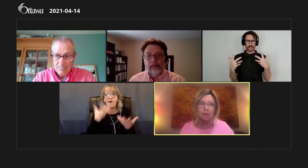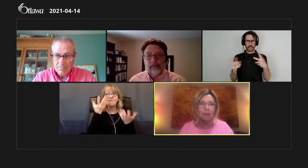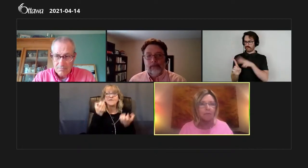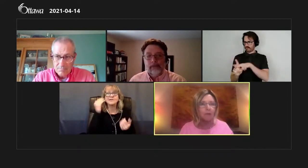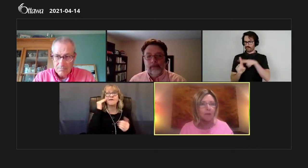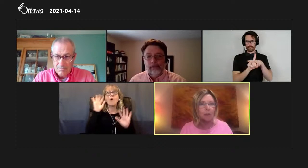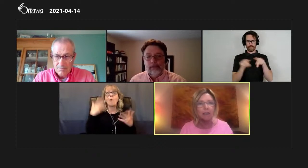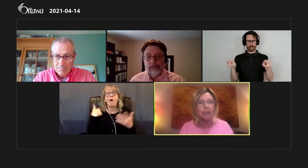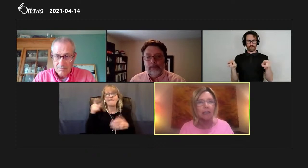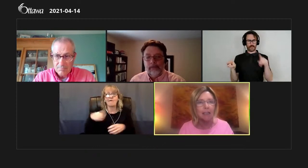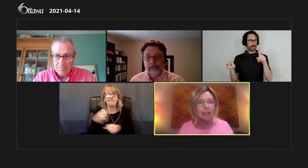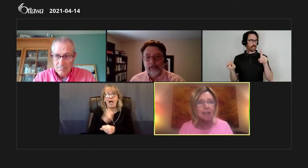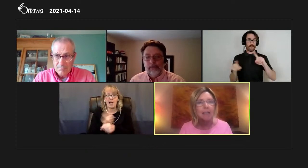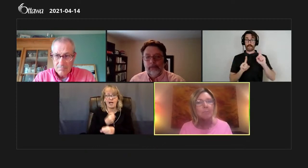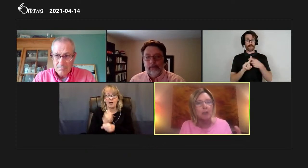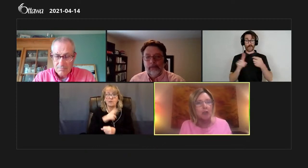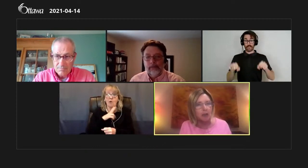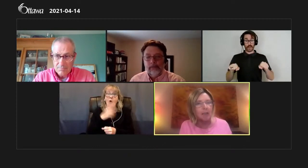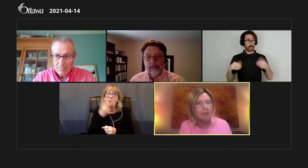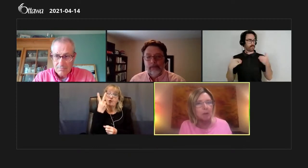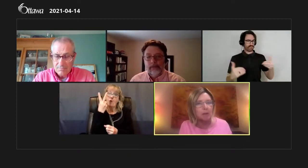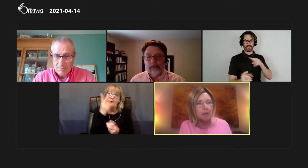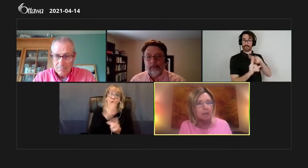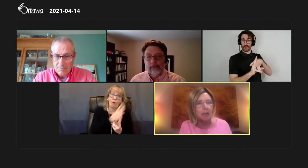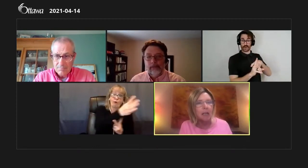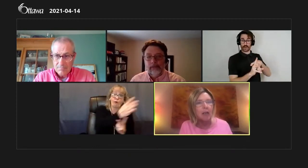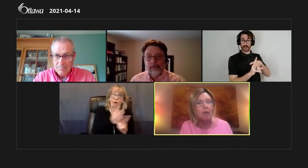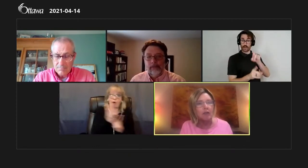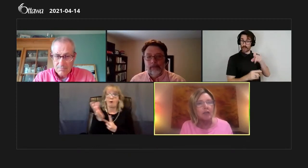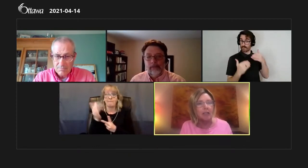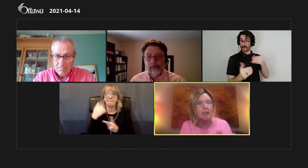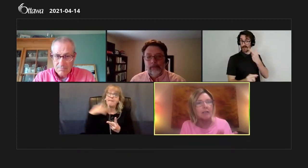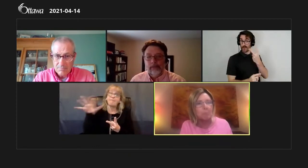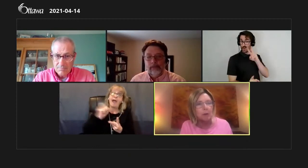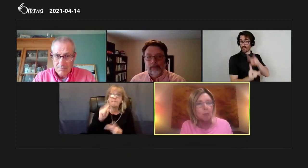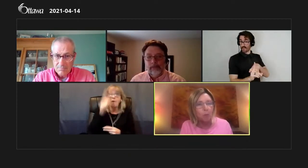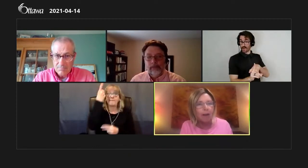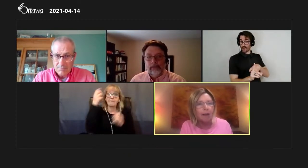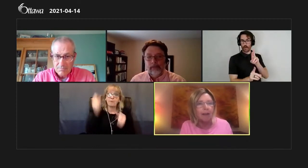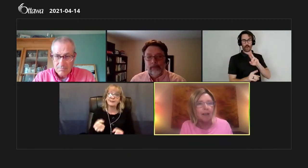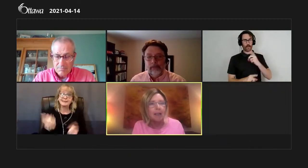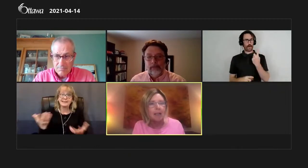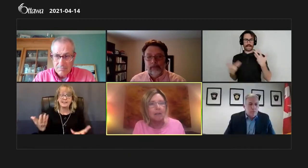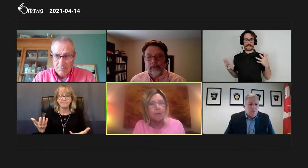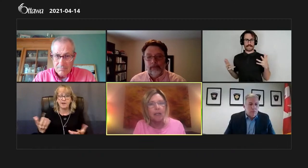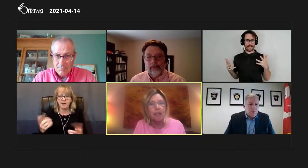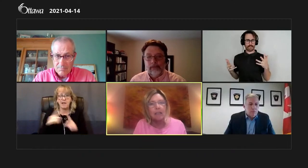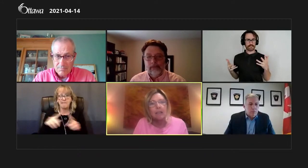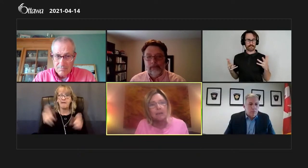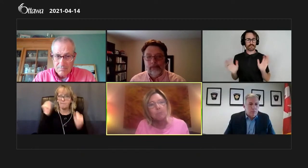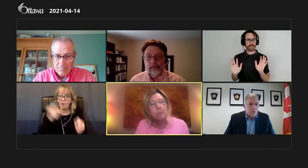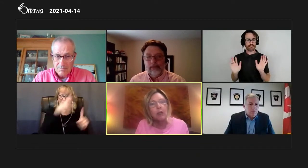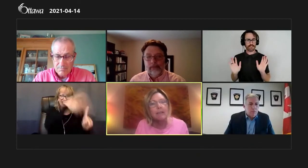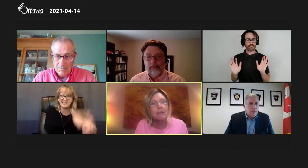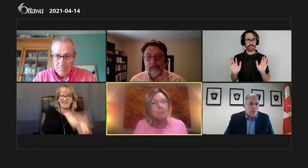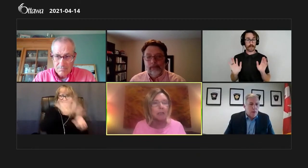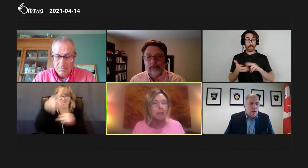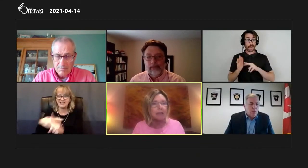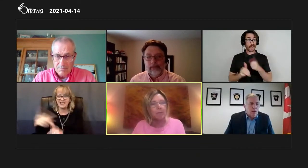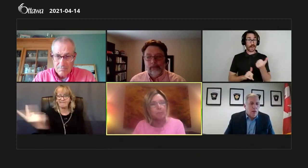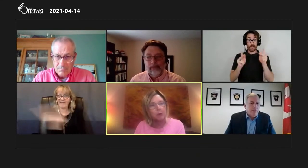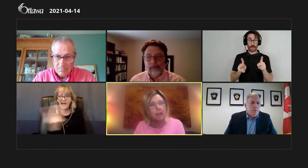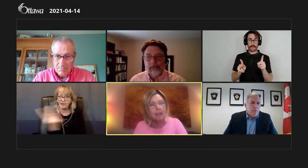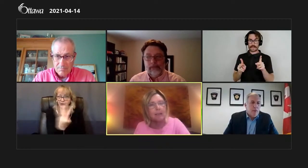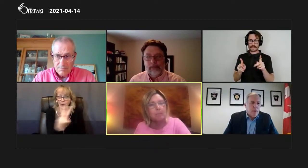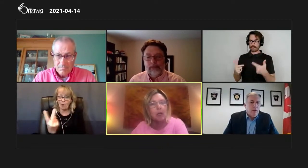going to take the first one I can get, but should I book two or should I just book one so that it doesn't block somebody else